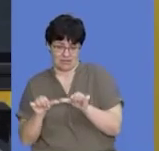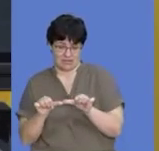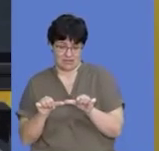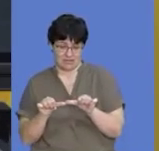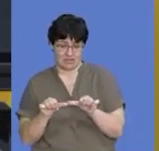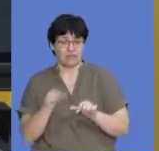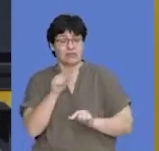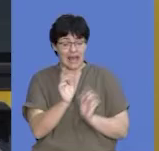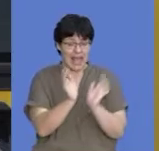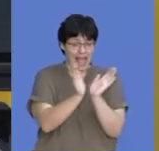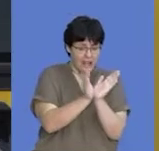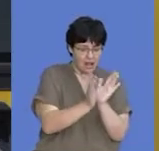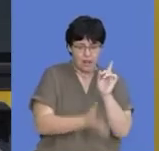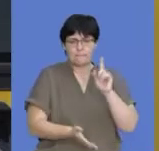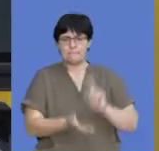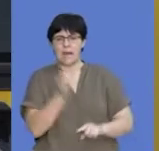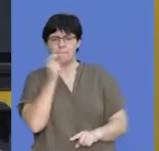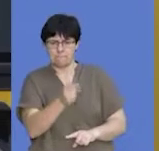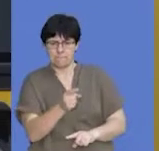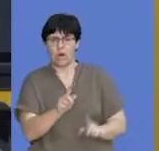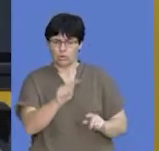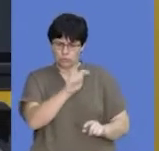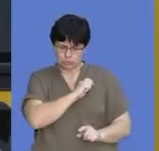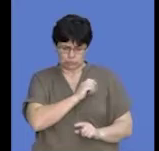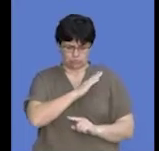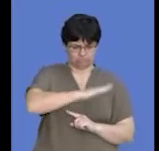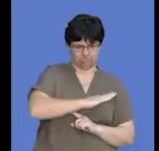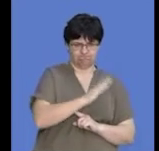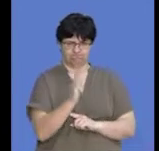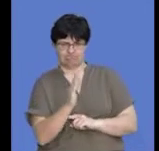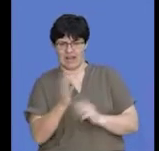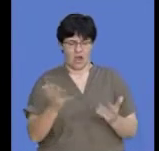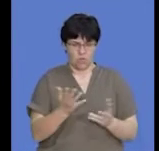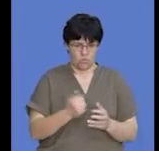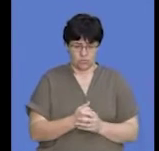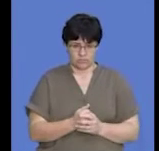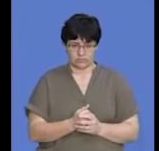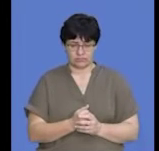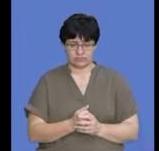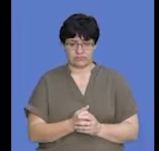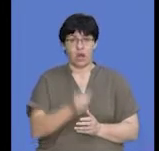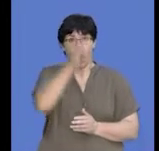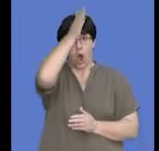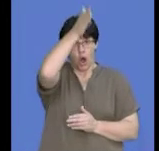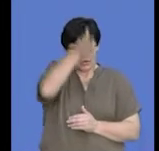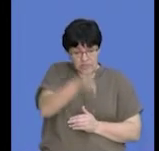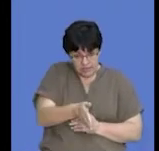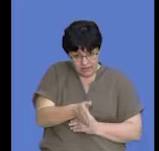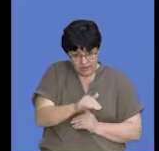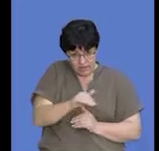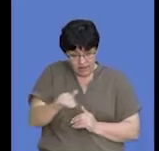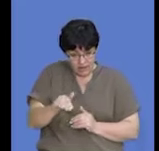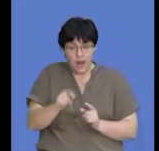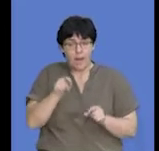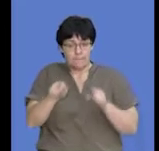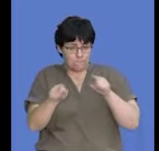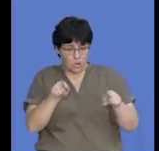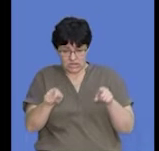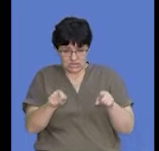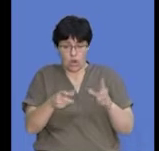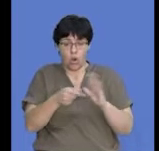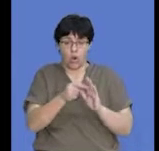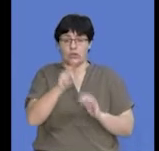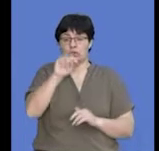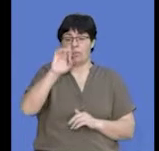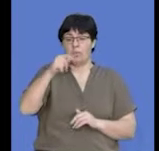help us better dictate the true bearing. So, the horizontal angle between 2 points on a